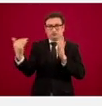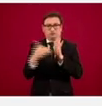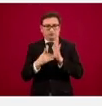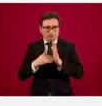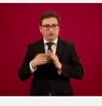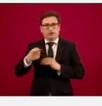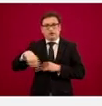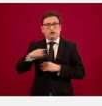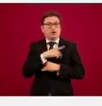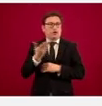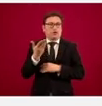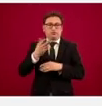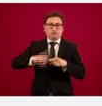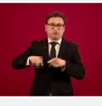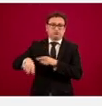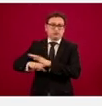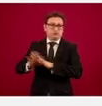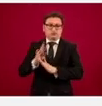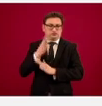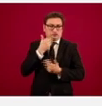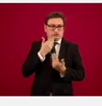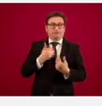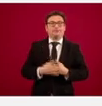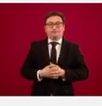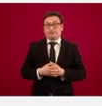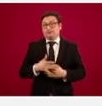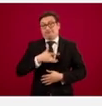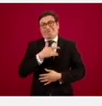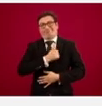of tests that are come out negative. So we have